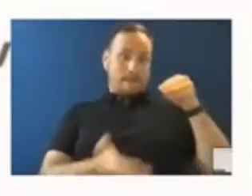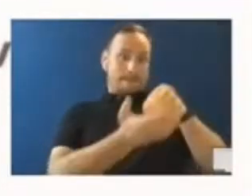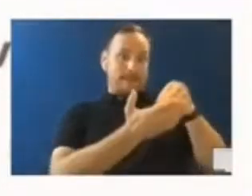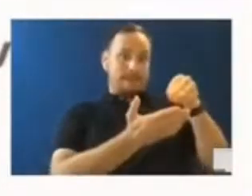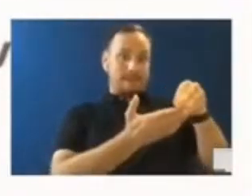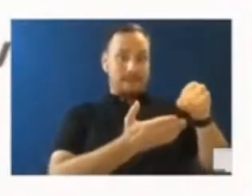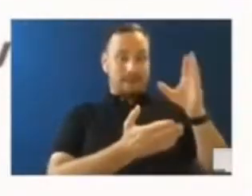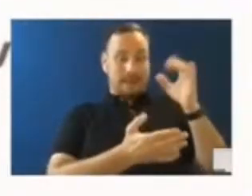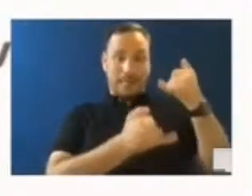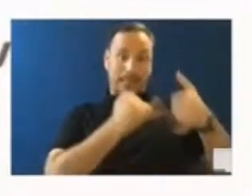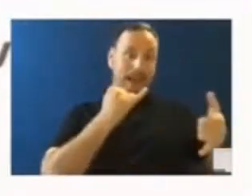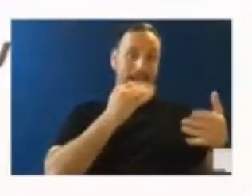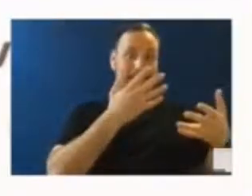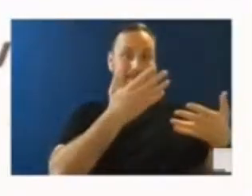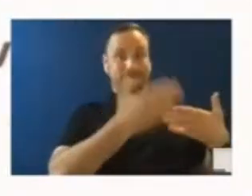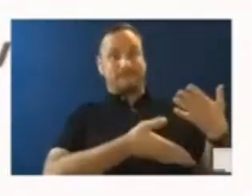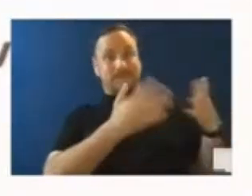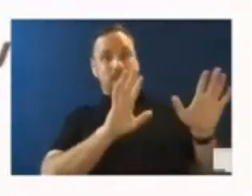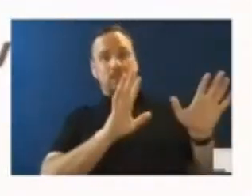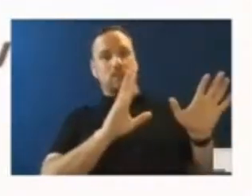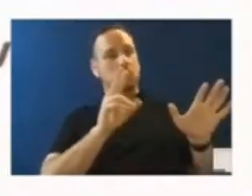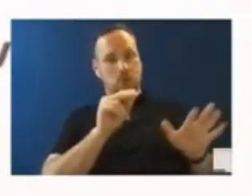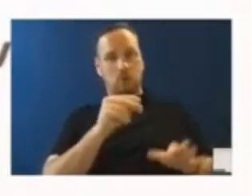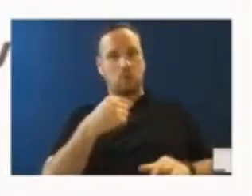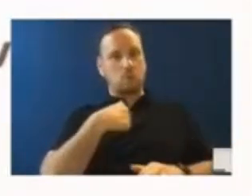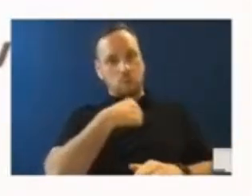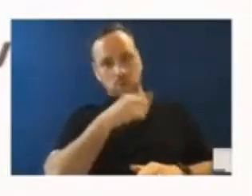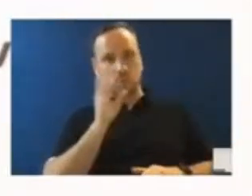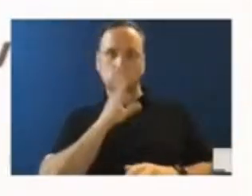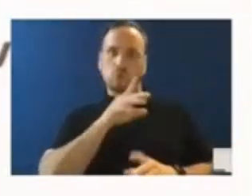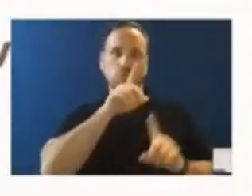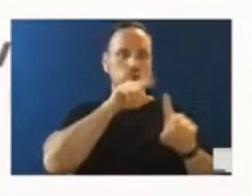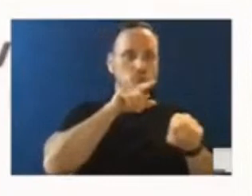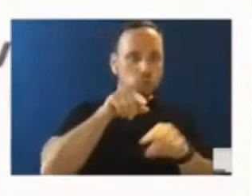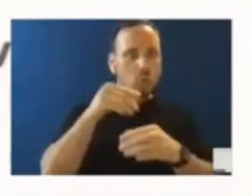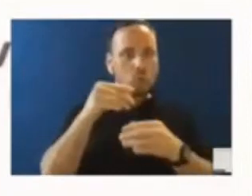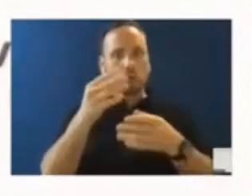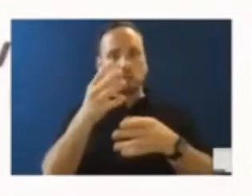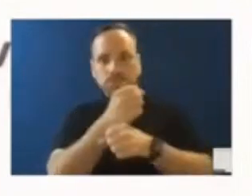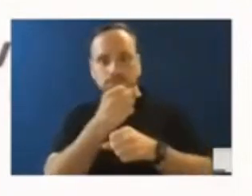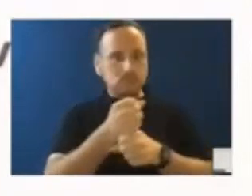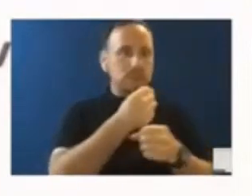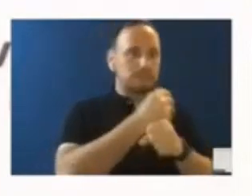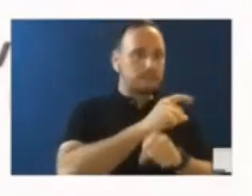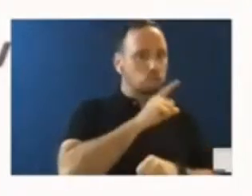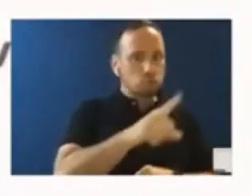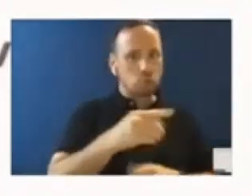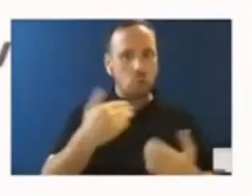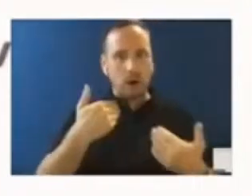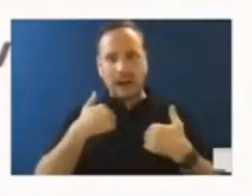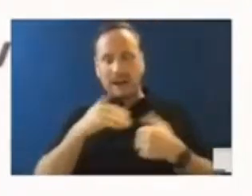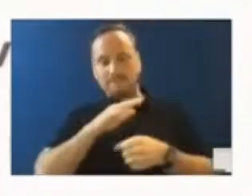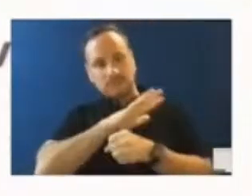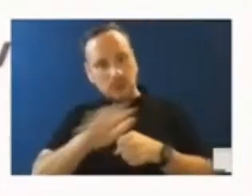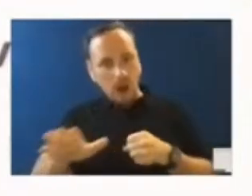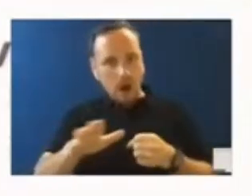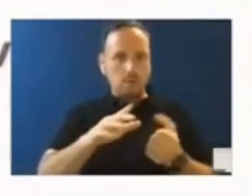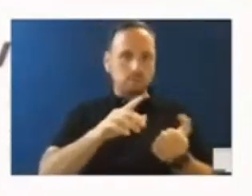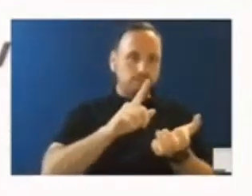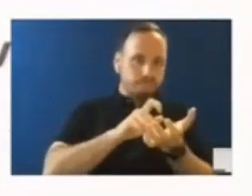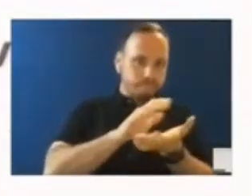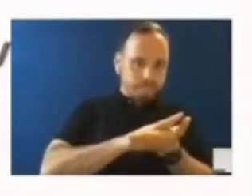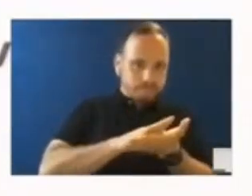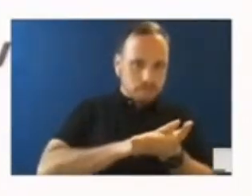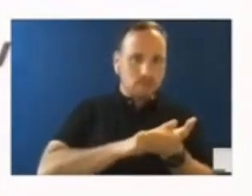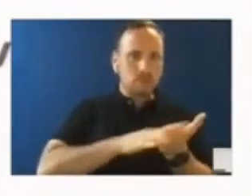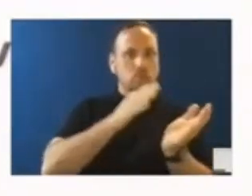and reorder as we need to for the product to make certain that we keep our hand sanitizer, our soap,